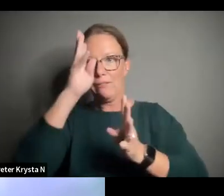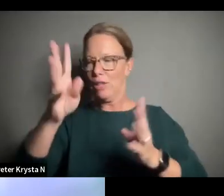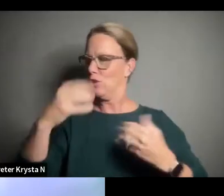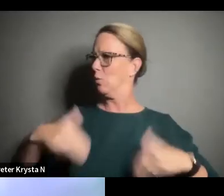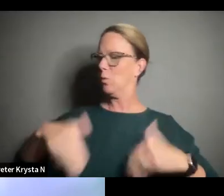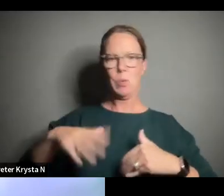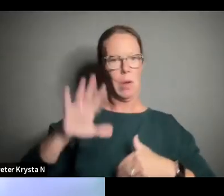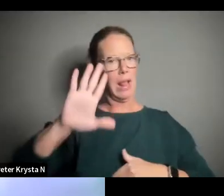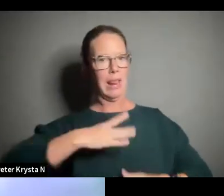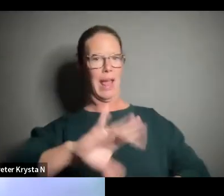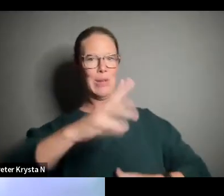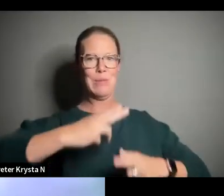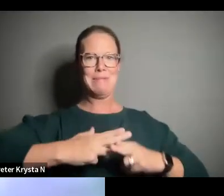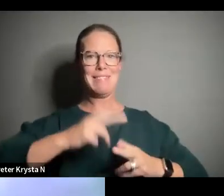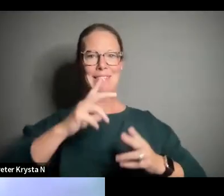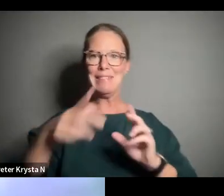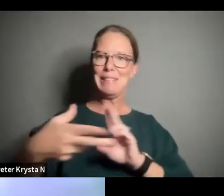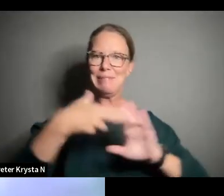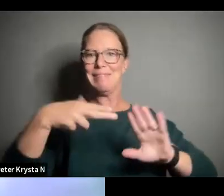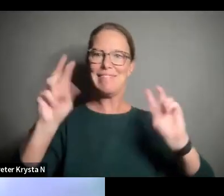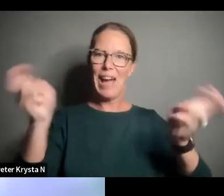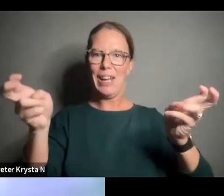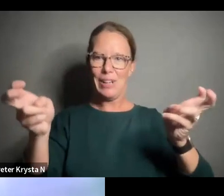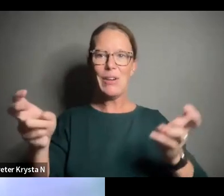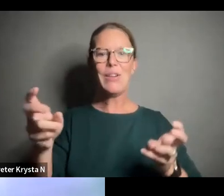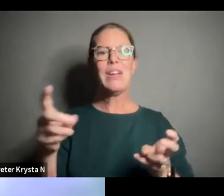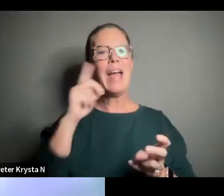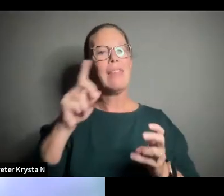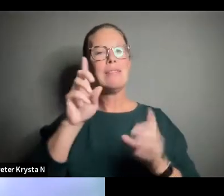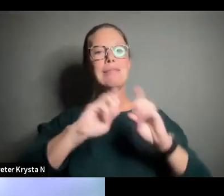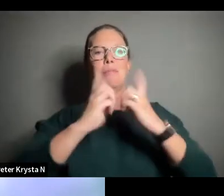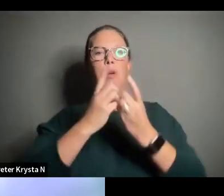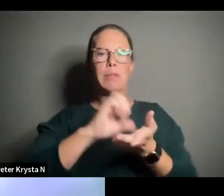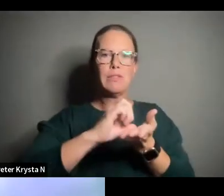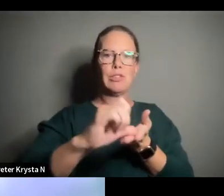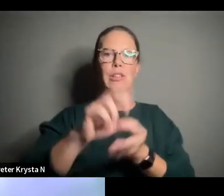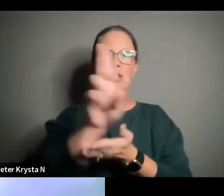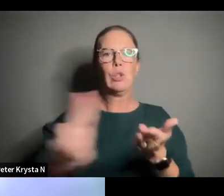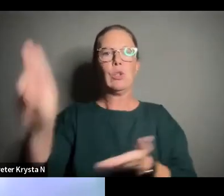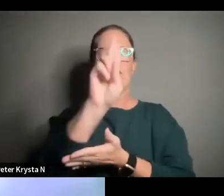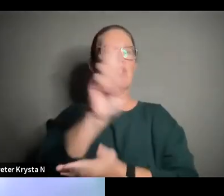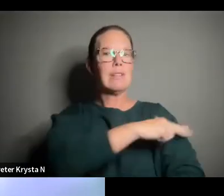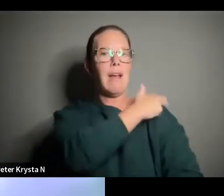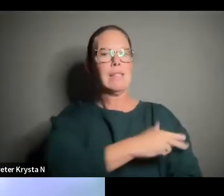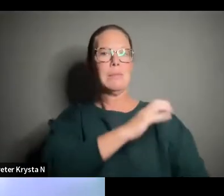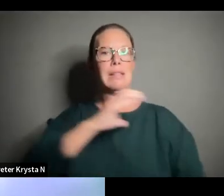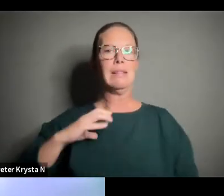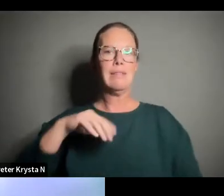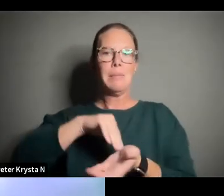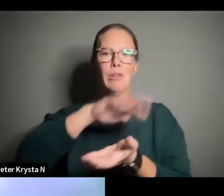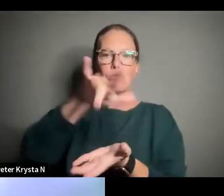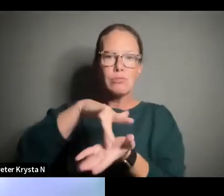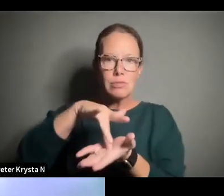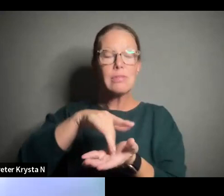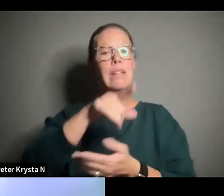title. I like that. We'll have to talk about that. In the Department of Surgery at the University Hospitals in Cleveland Medical Center.